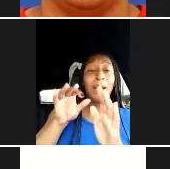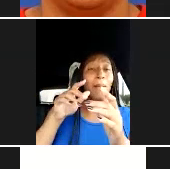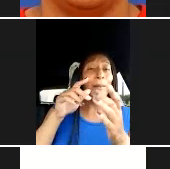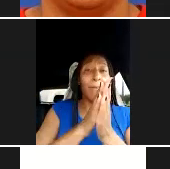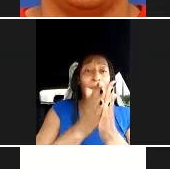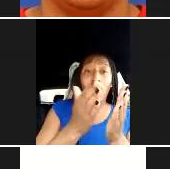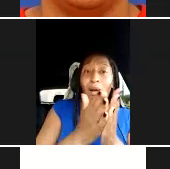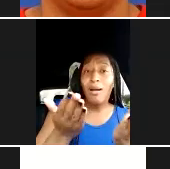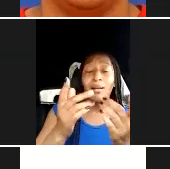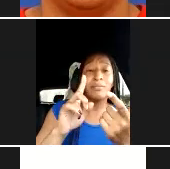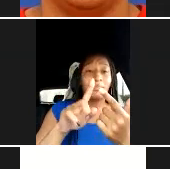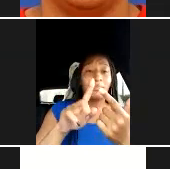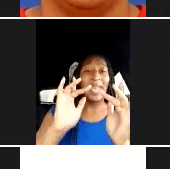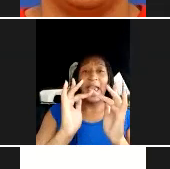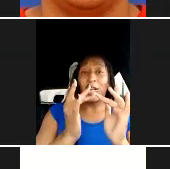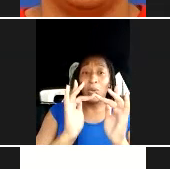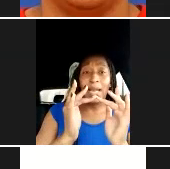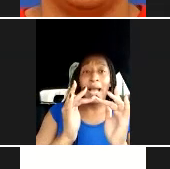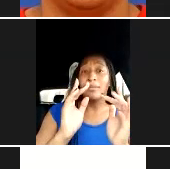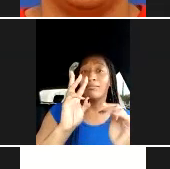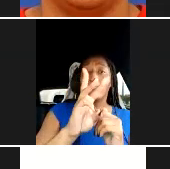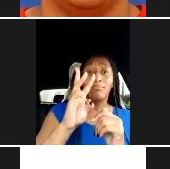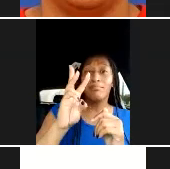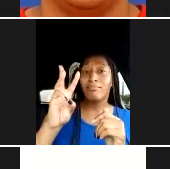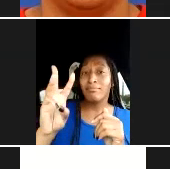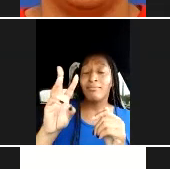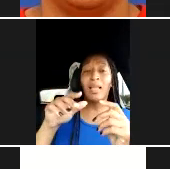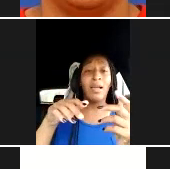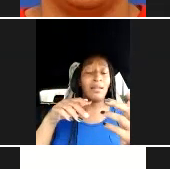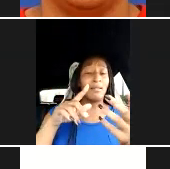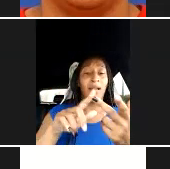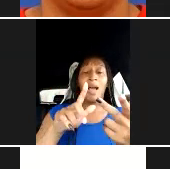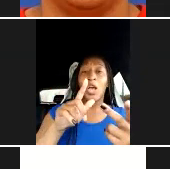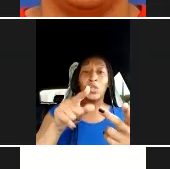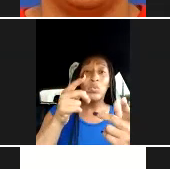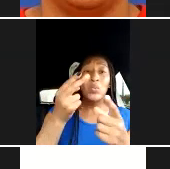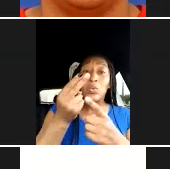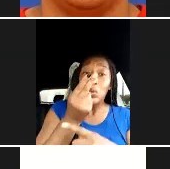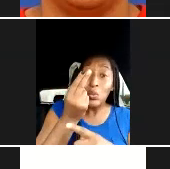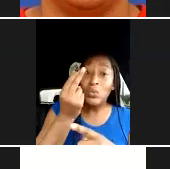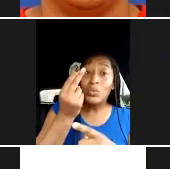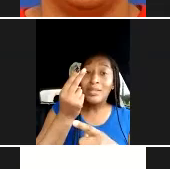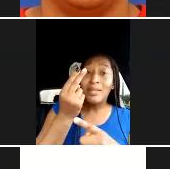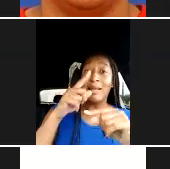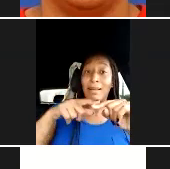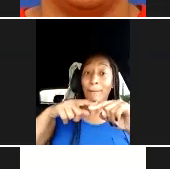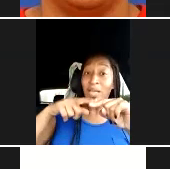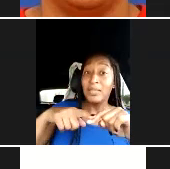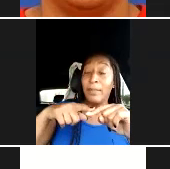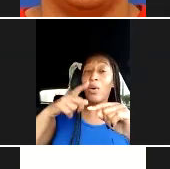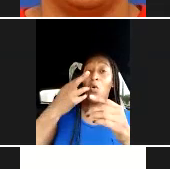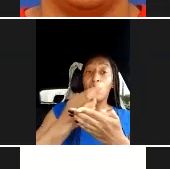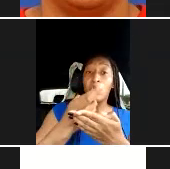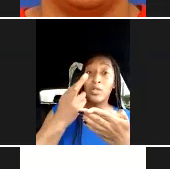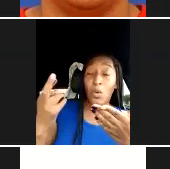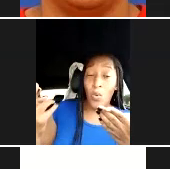other credible source. And you are to find 10 concepts and solve 10